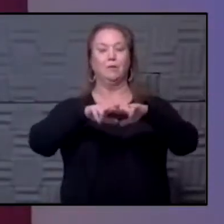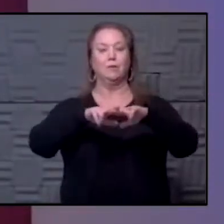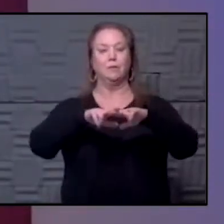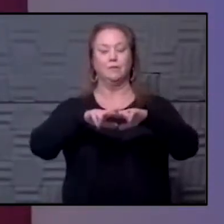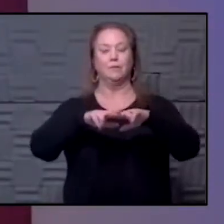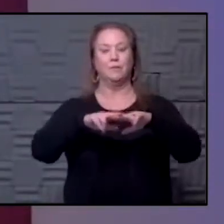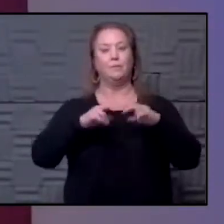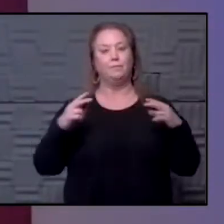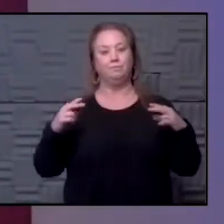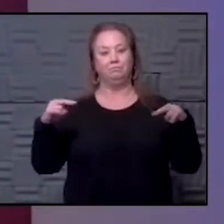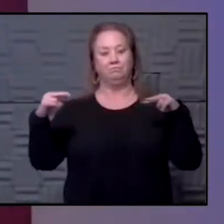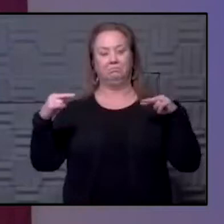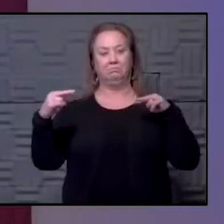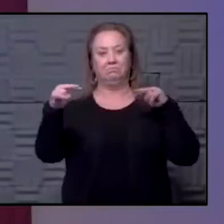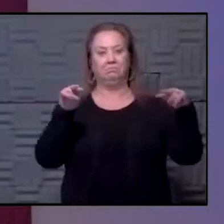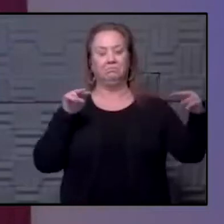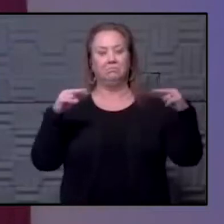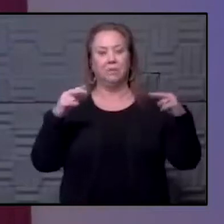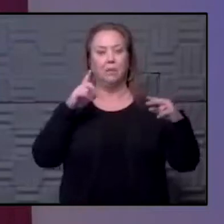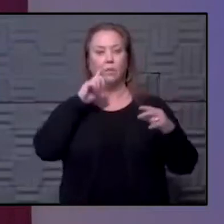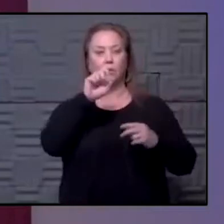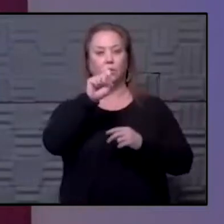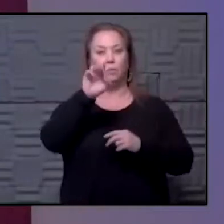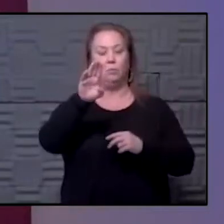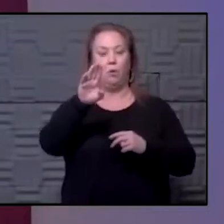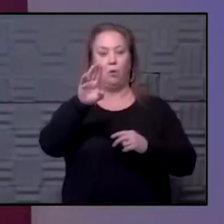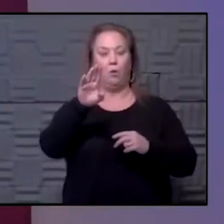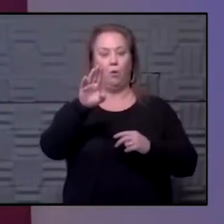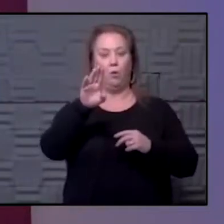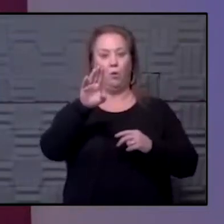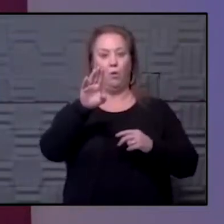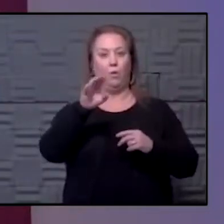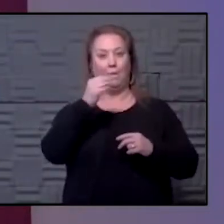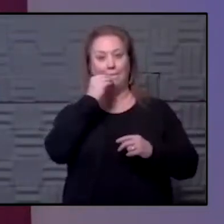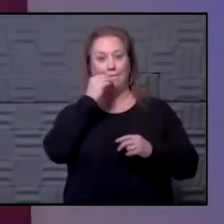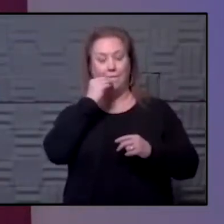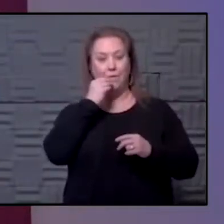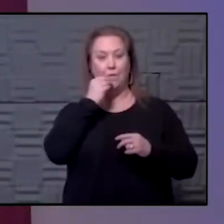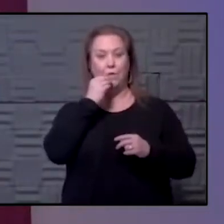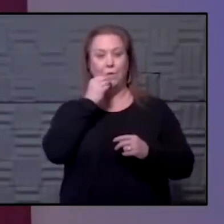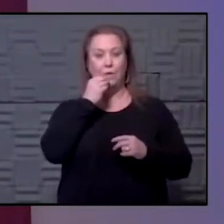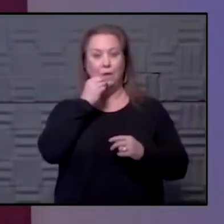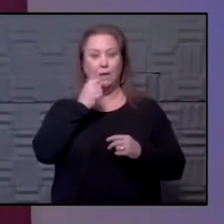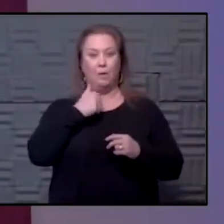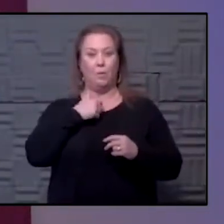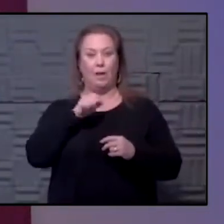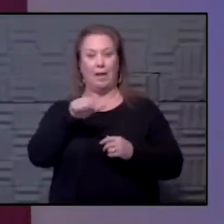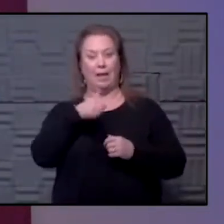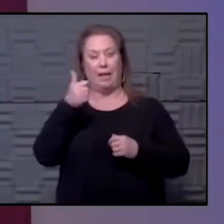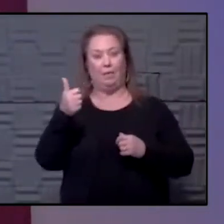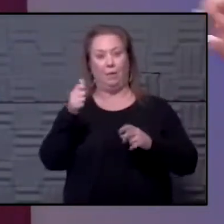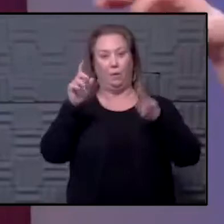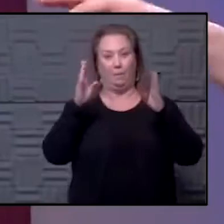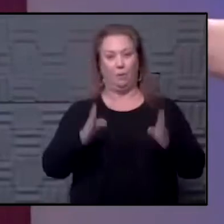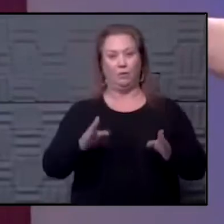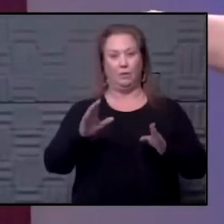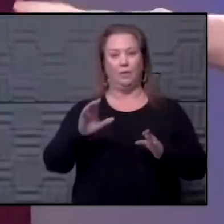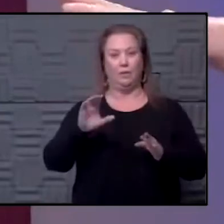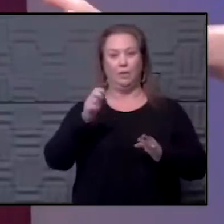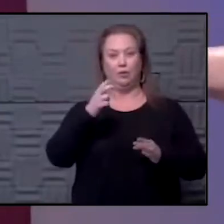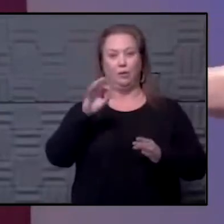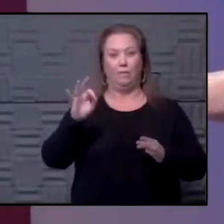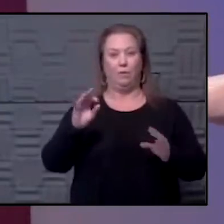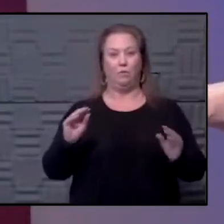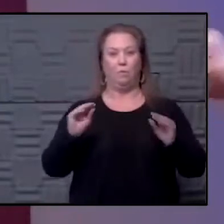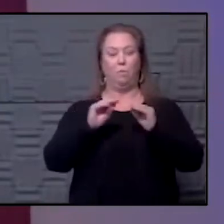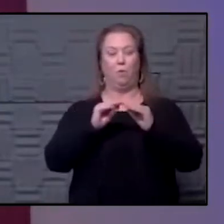direction. When we were doing the Super Bowl show and there was food being eaten in here, we had another body in here. You were spaced